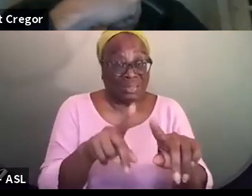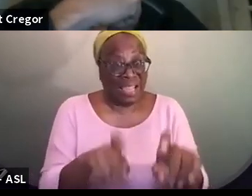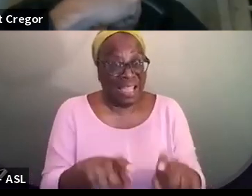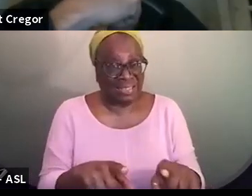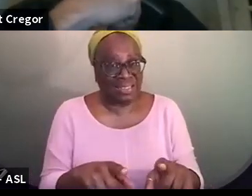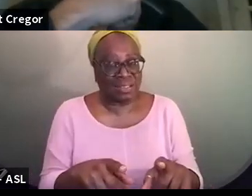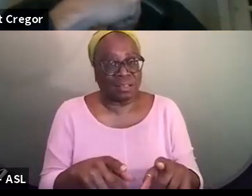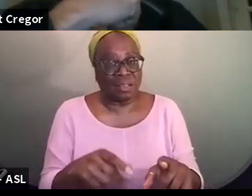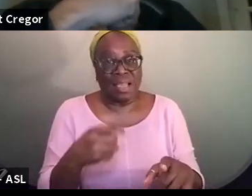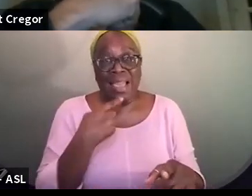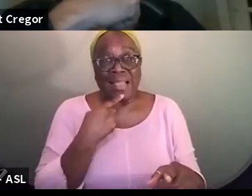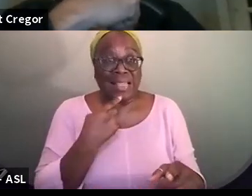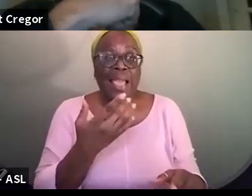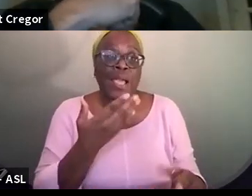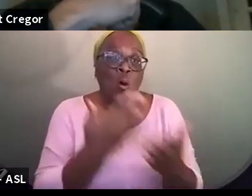I